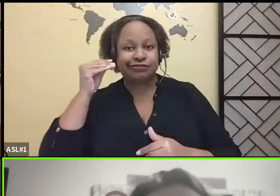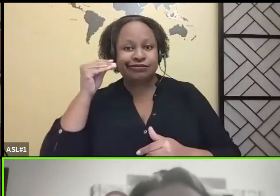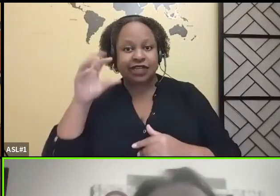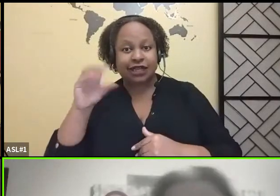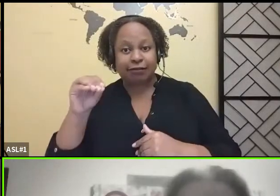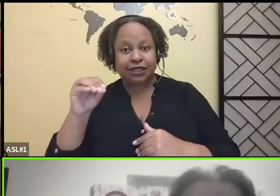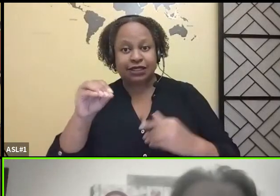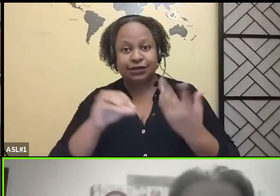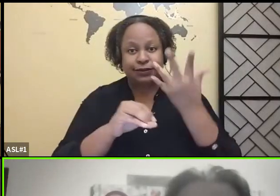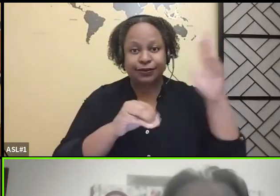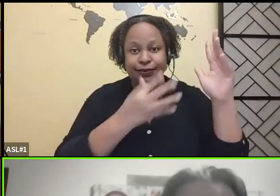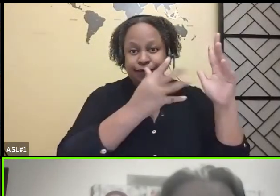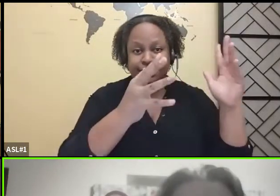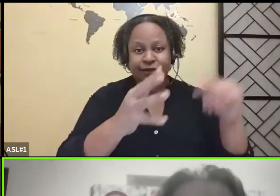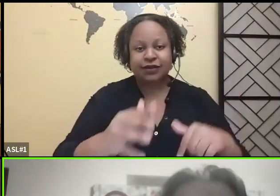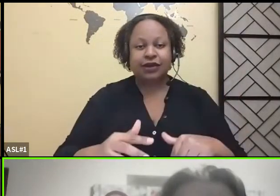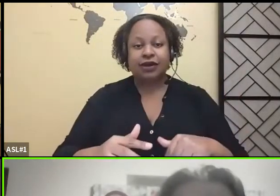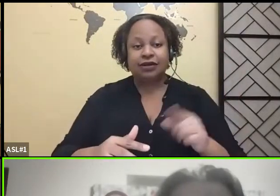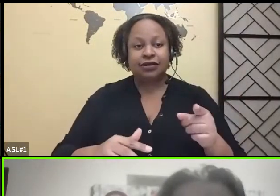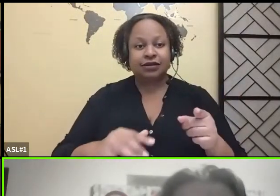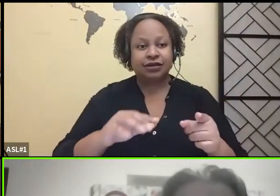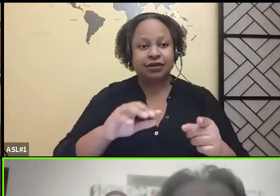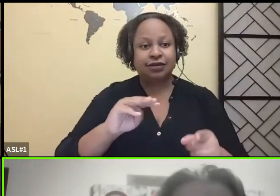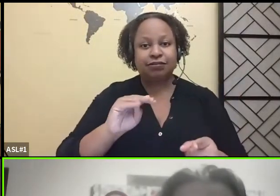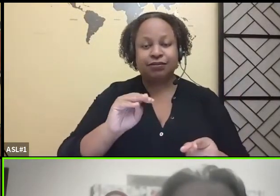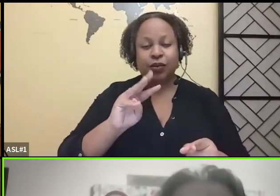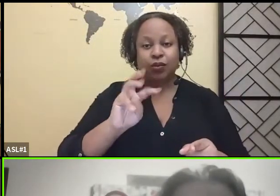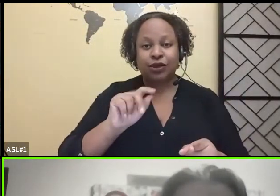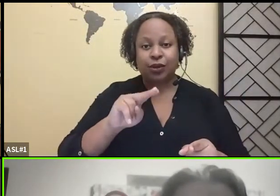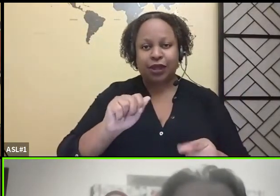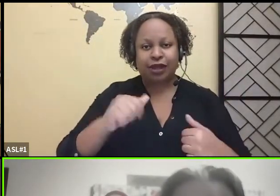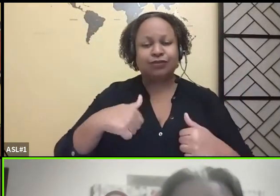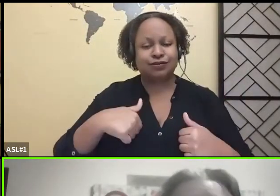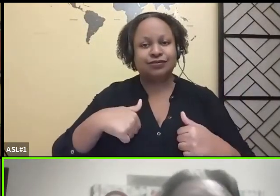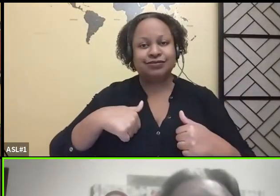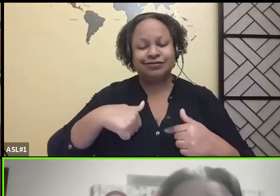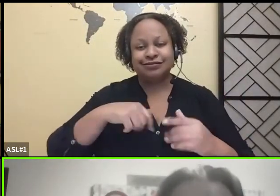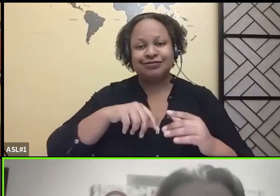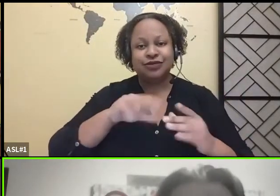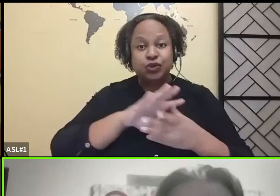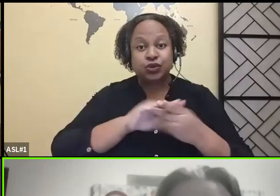It's in the book that's coming out. Oh, it takes a long time to get a book out in the day and age, huh?